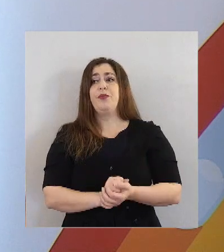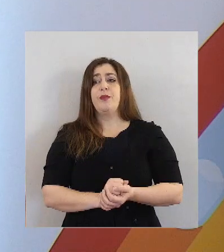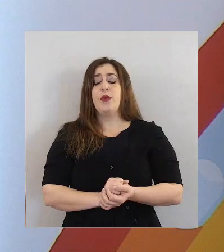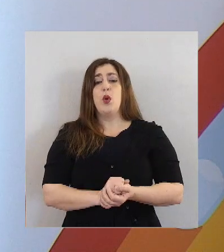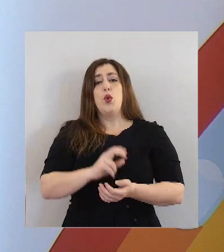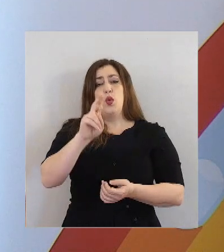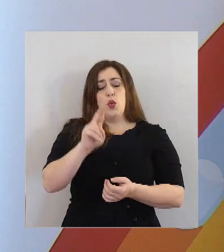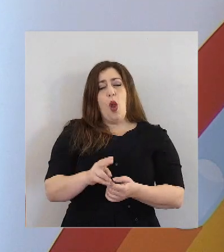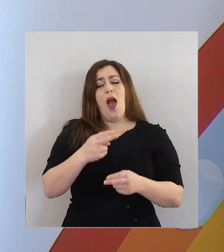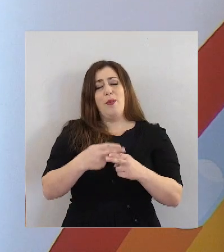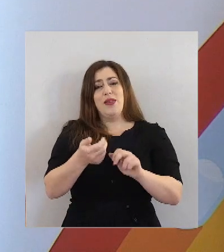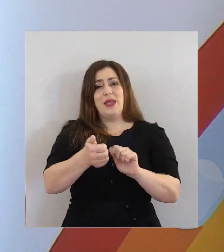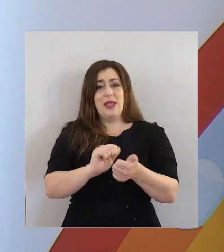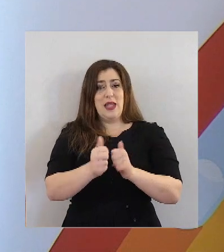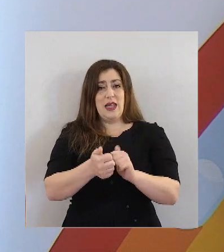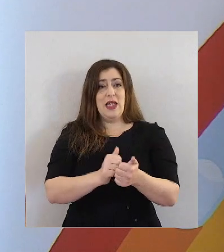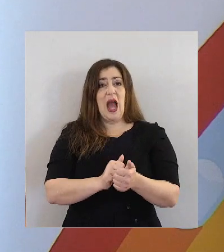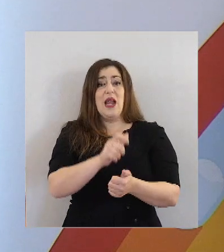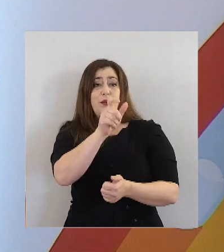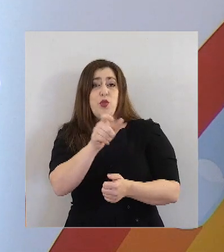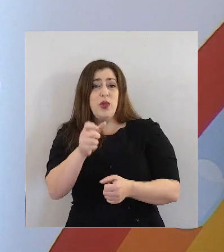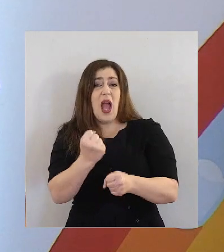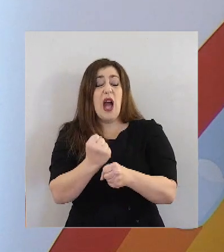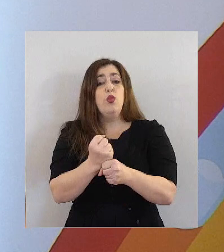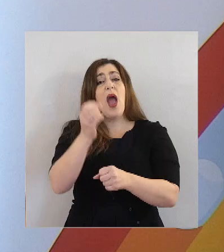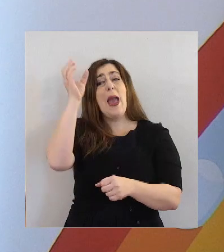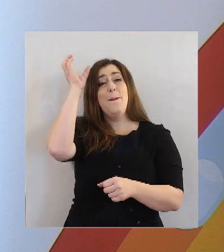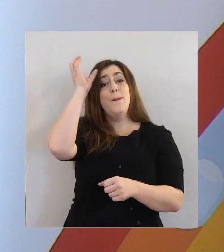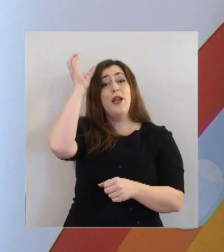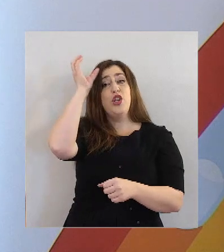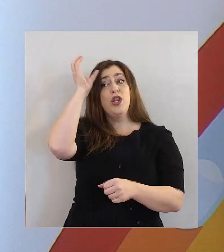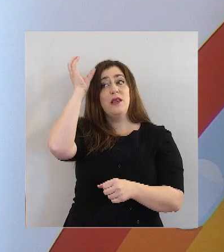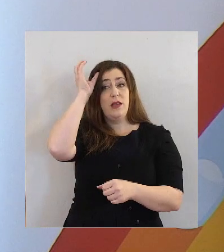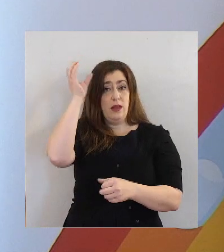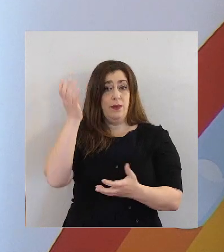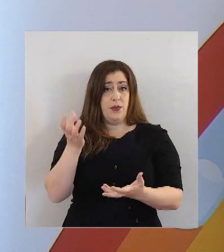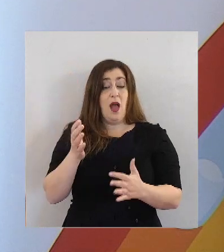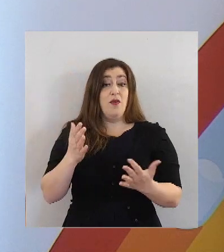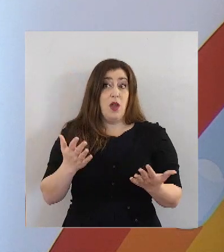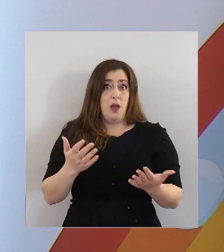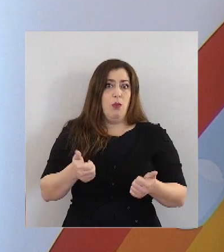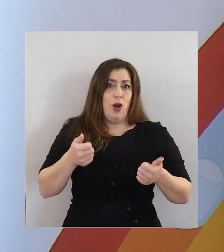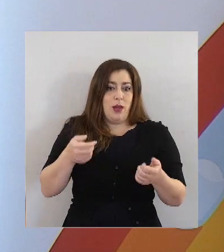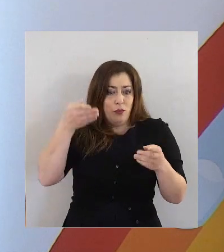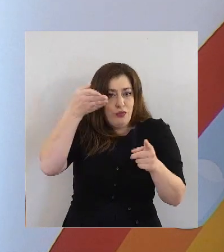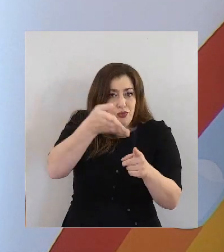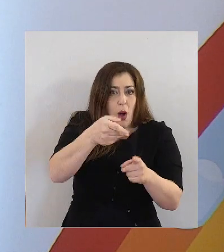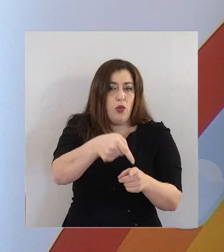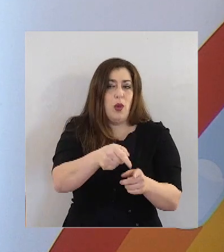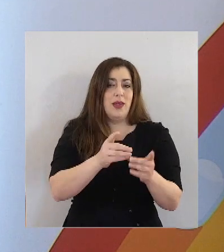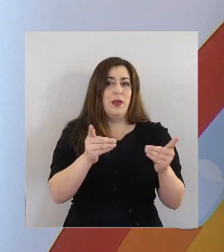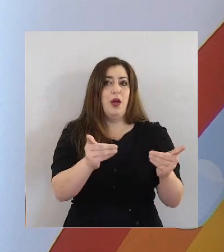We thought it was important to target this particular department in view of the critical life-saving decisions that they are